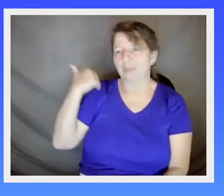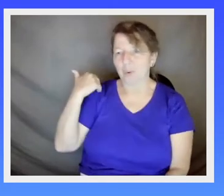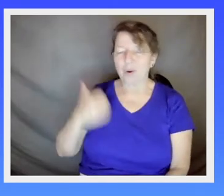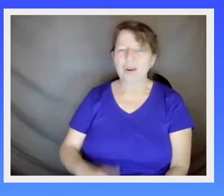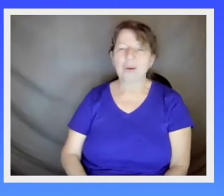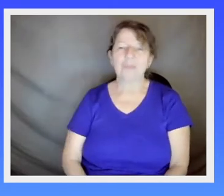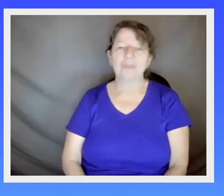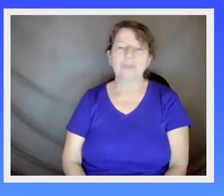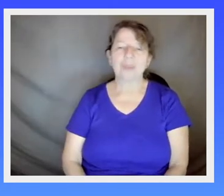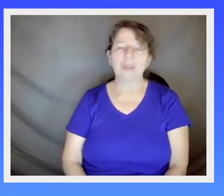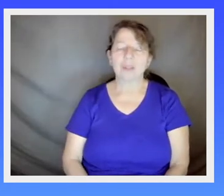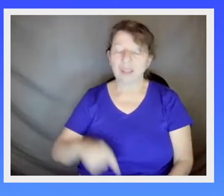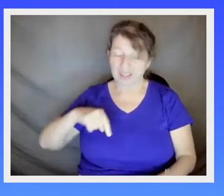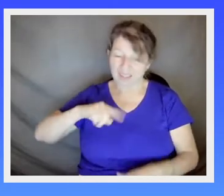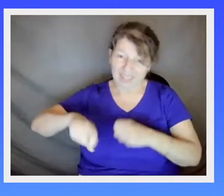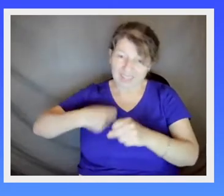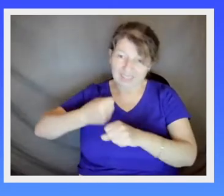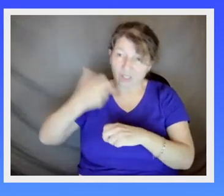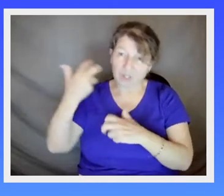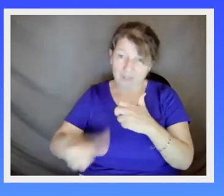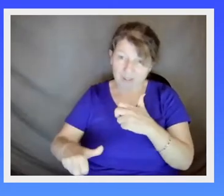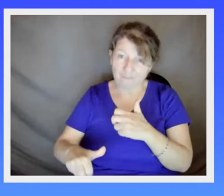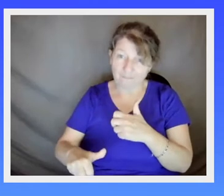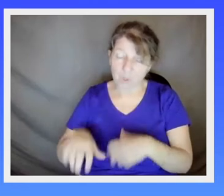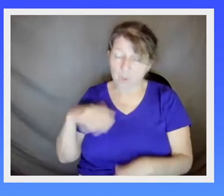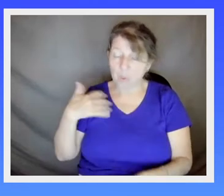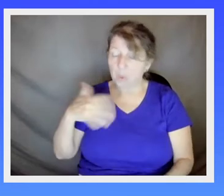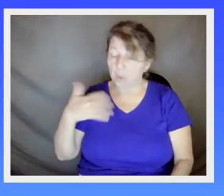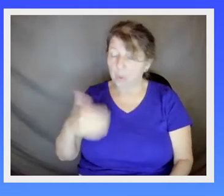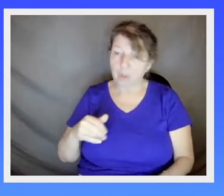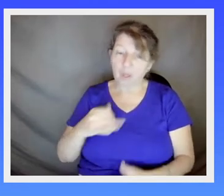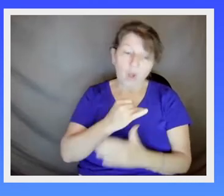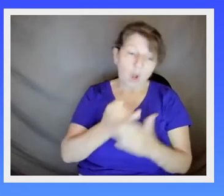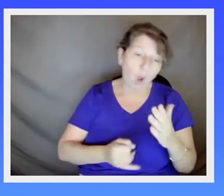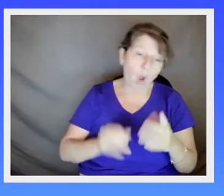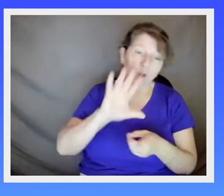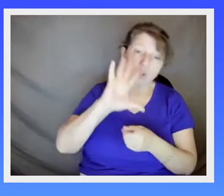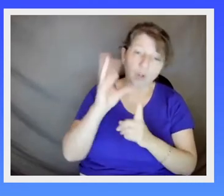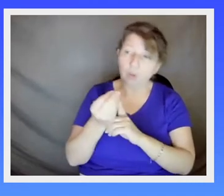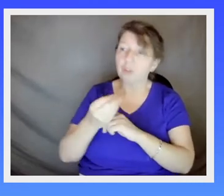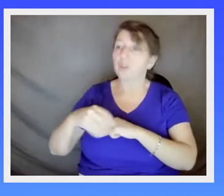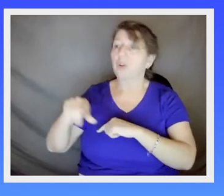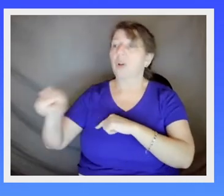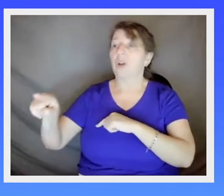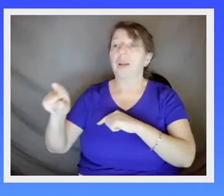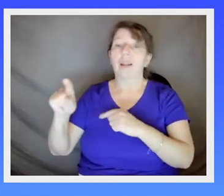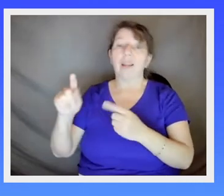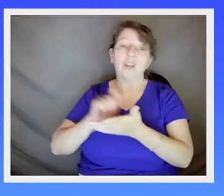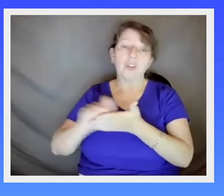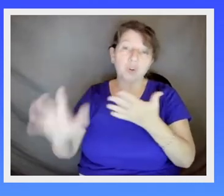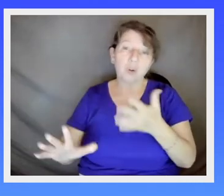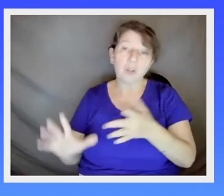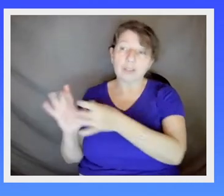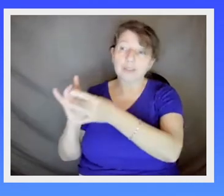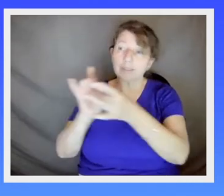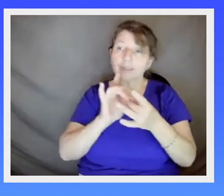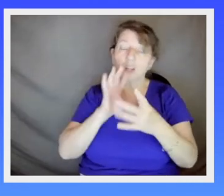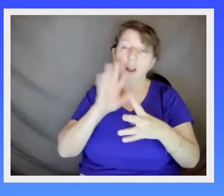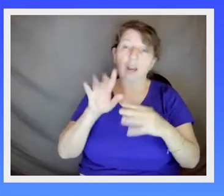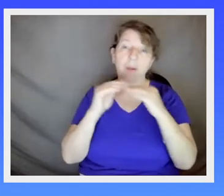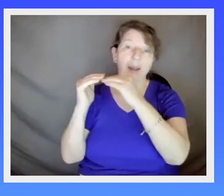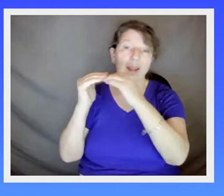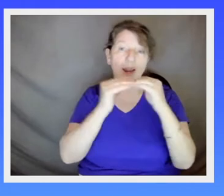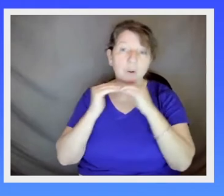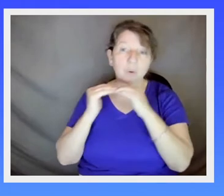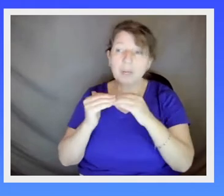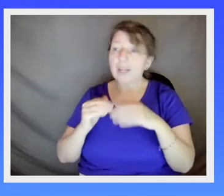It's been a hard year, especially for the arts and culture sector. As a journalist who covers race and equity within arts and culture, we've covered it. And